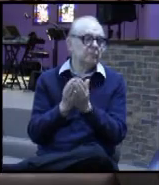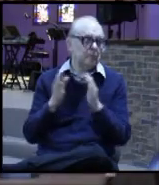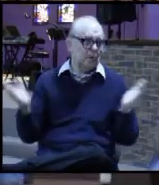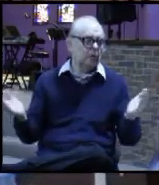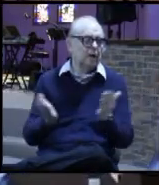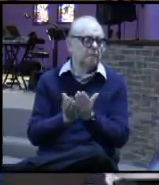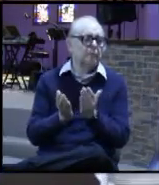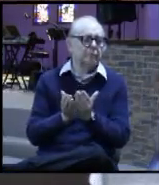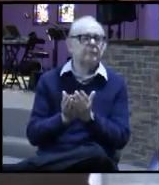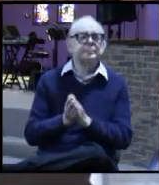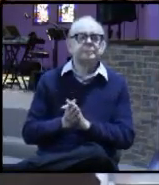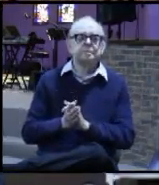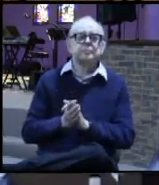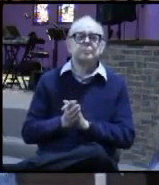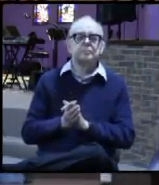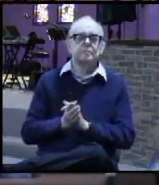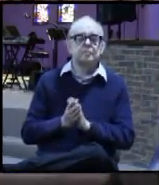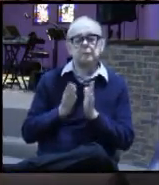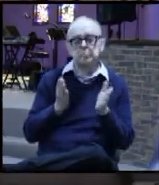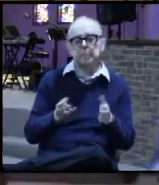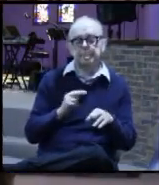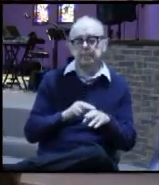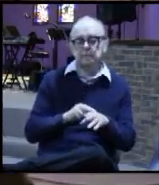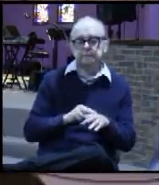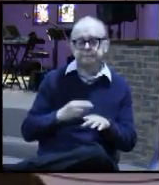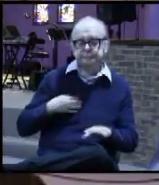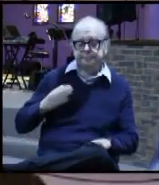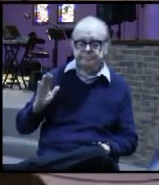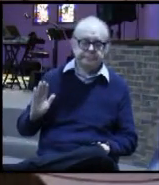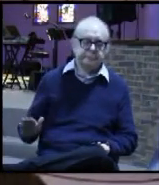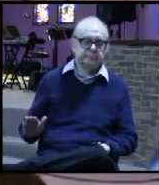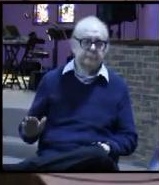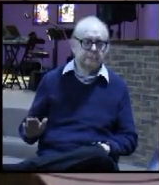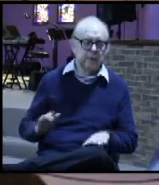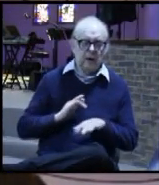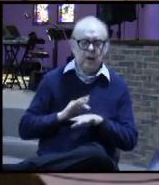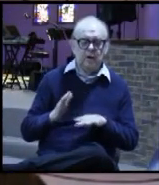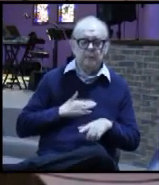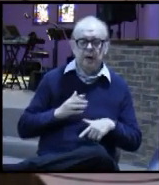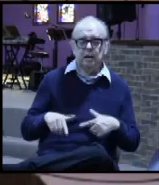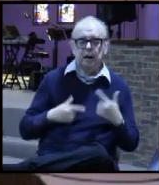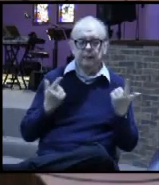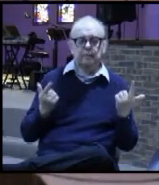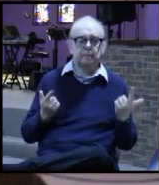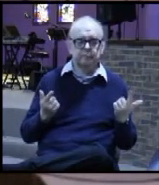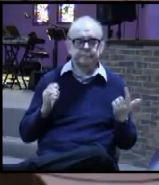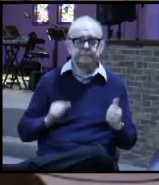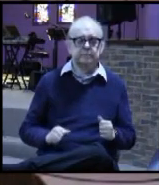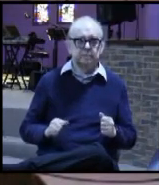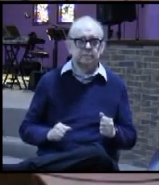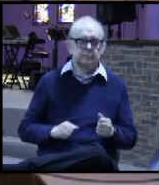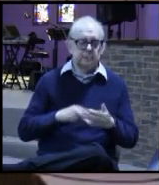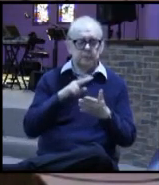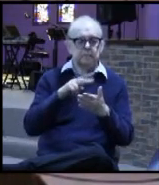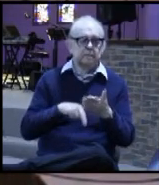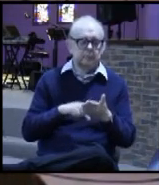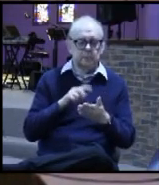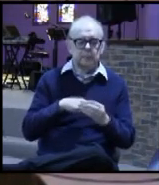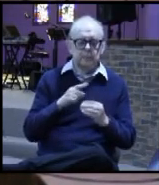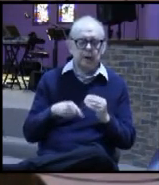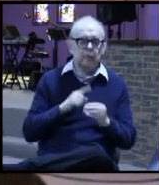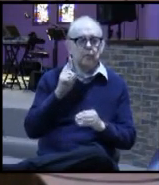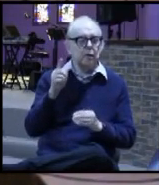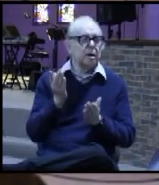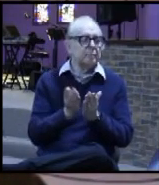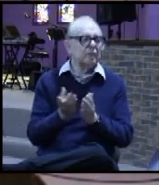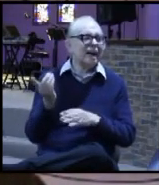books. And generally when I was little or earlier in my life, I was able to actually read about one book a